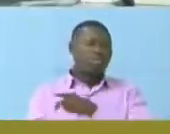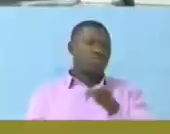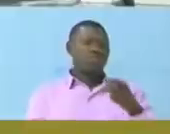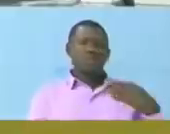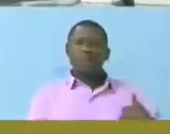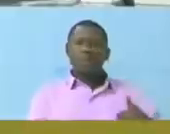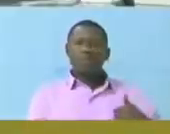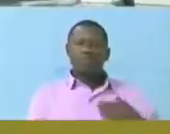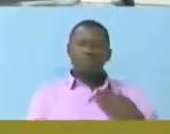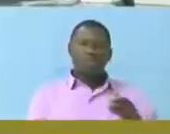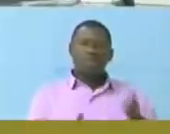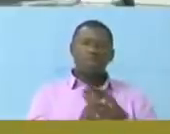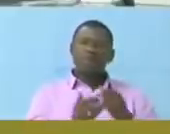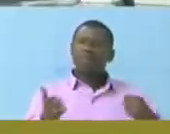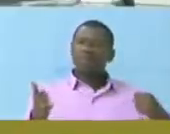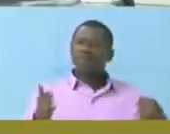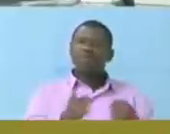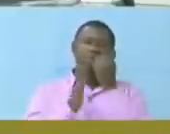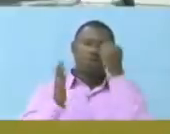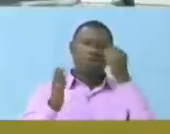off.